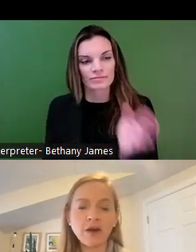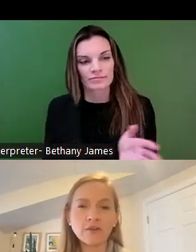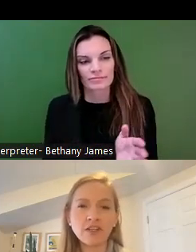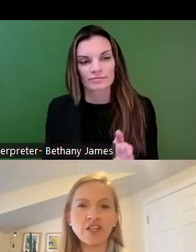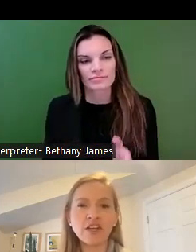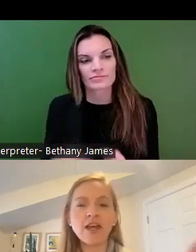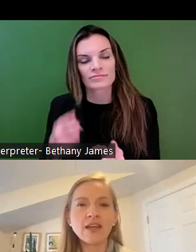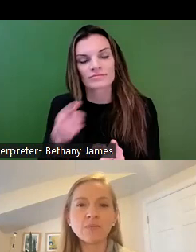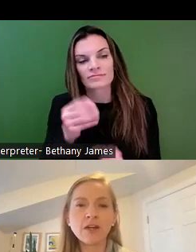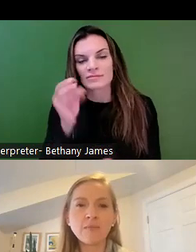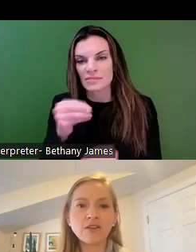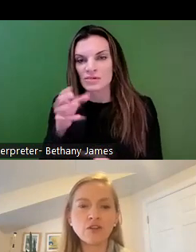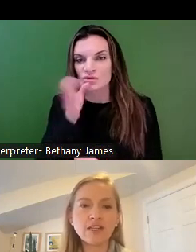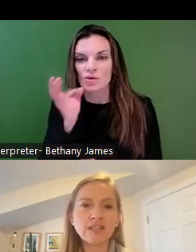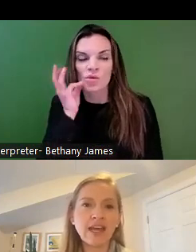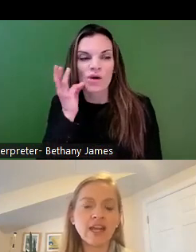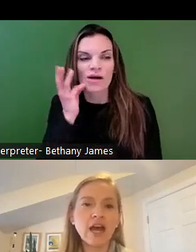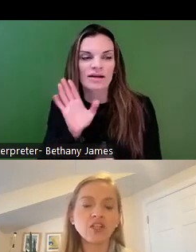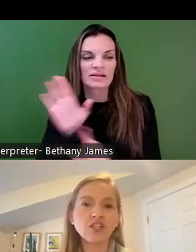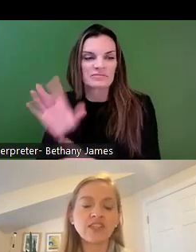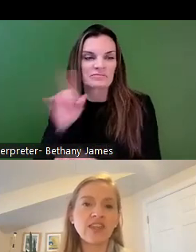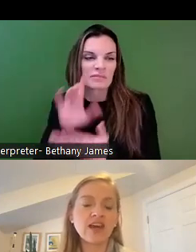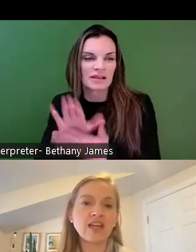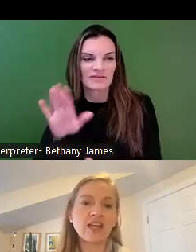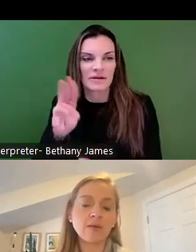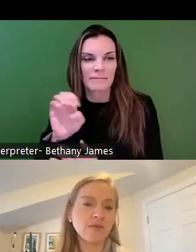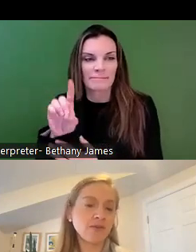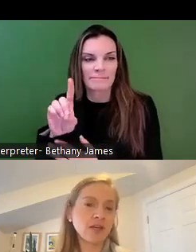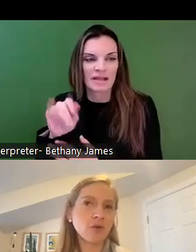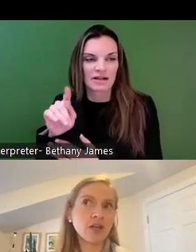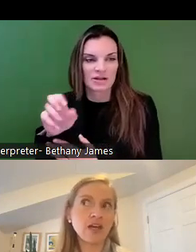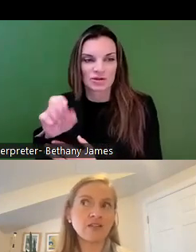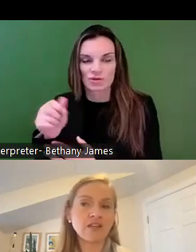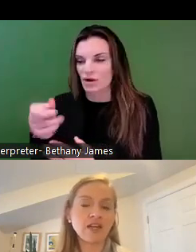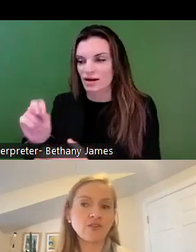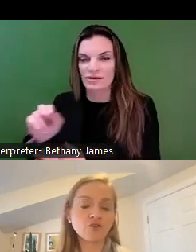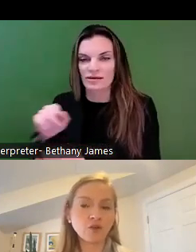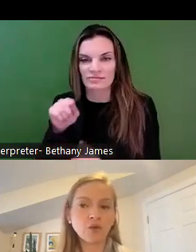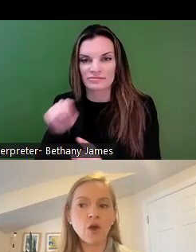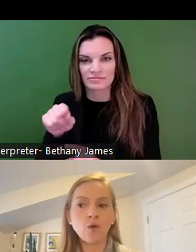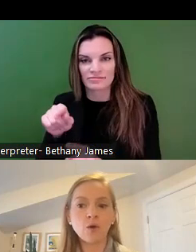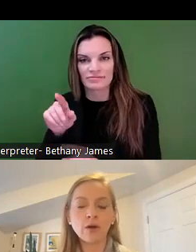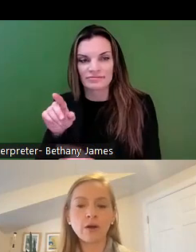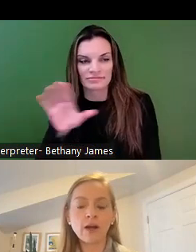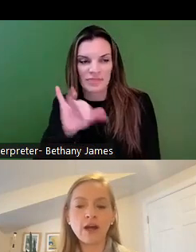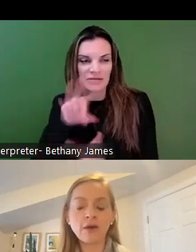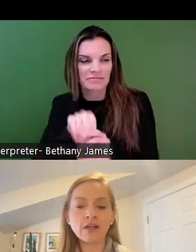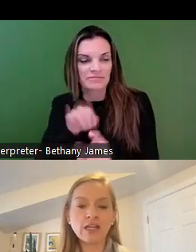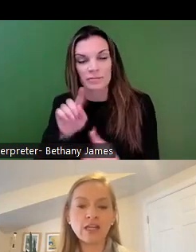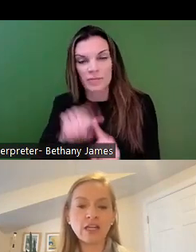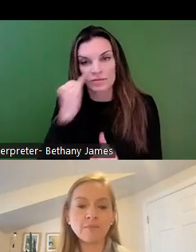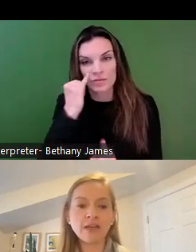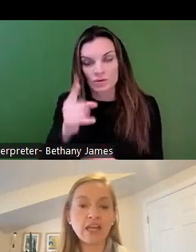wine in moderation. That's part of the Mediterranean diet. I should say that if anyone has had a stroke or